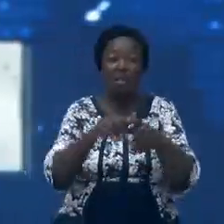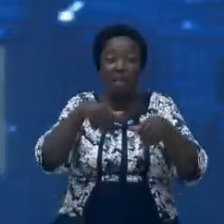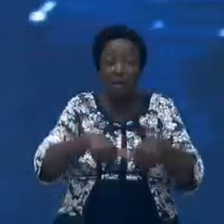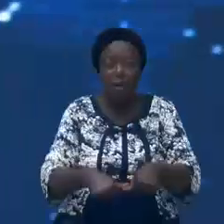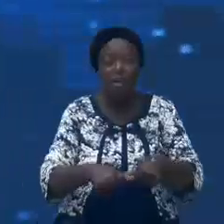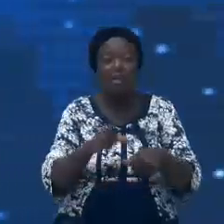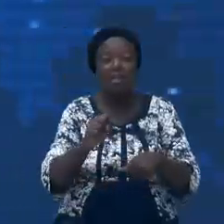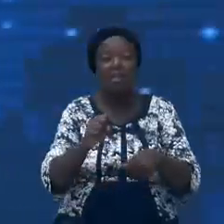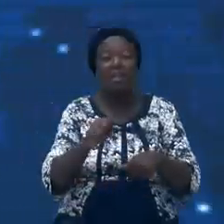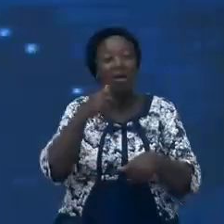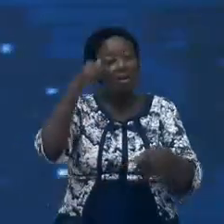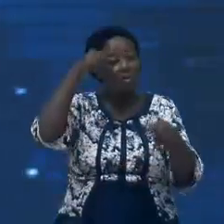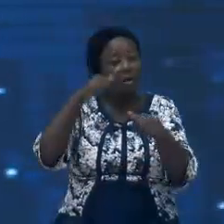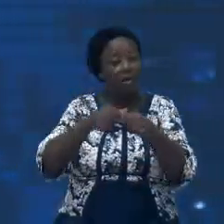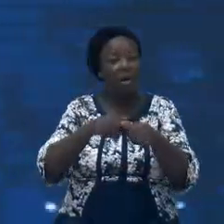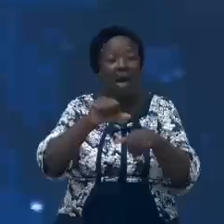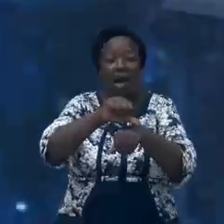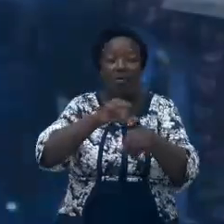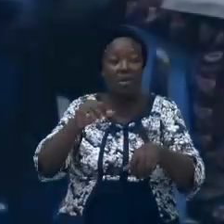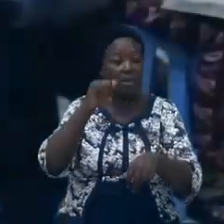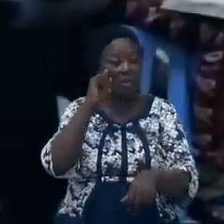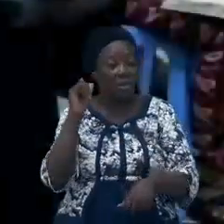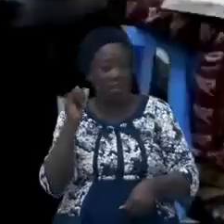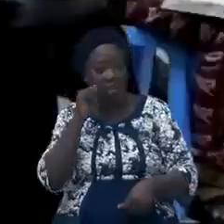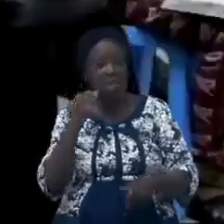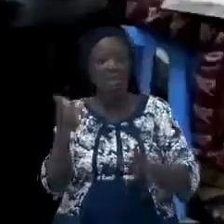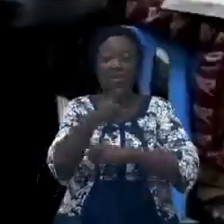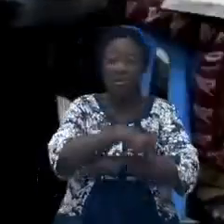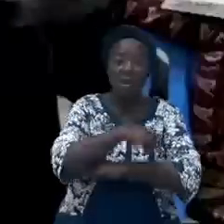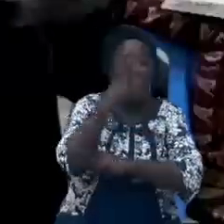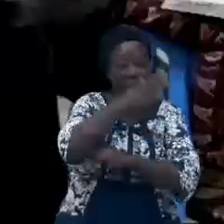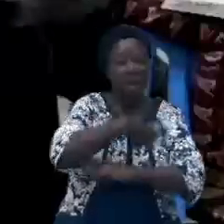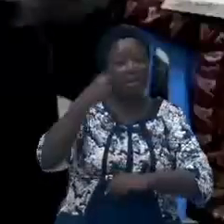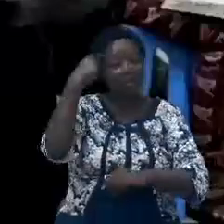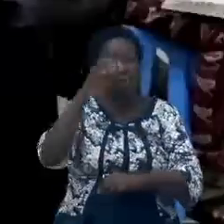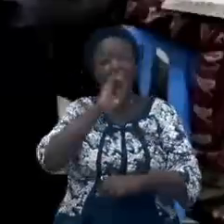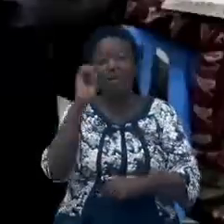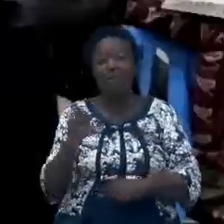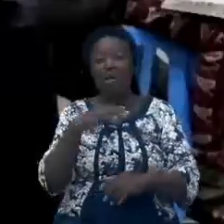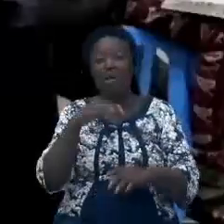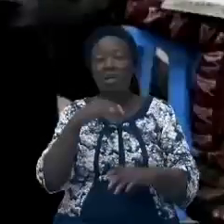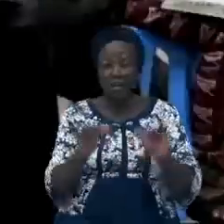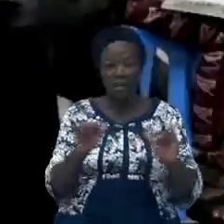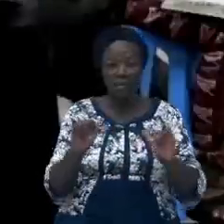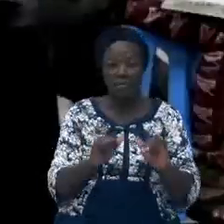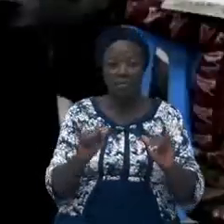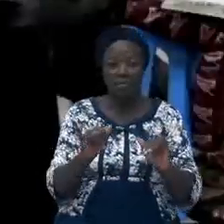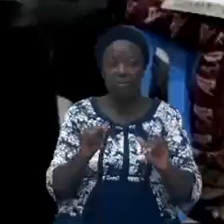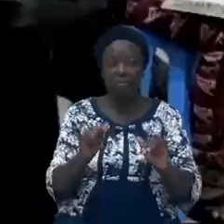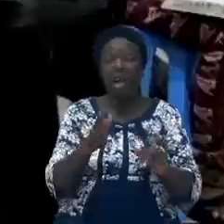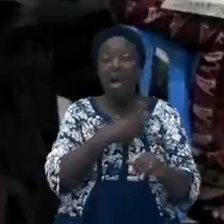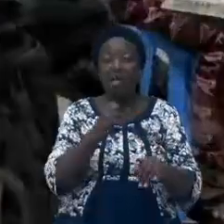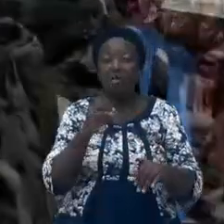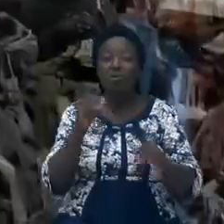the Lord with the anointing that abides. Remember, anointing, yesterday, today,